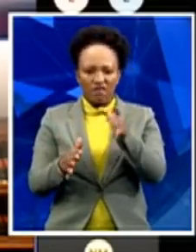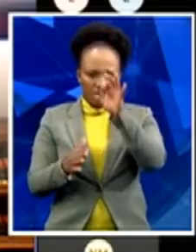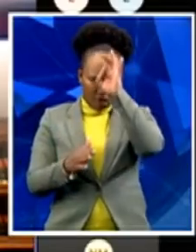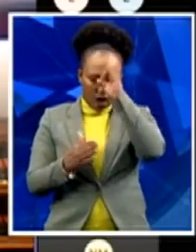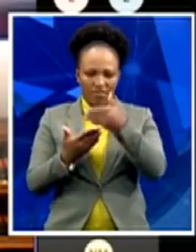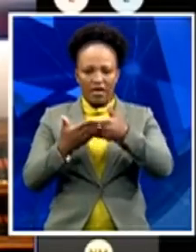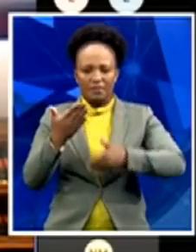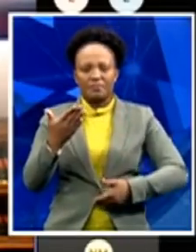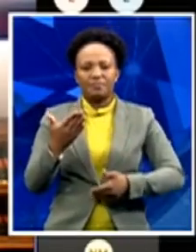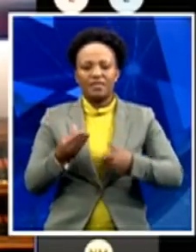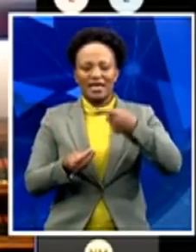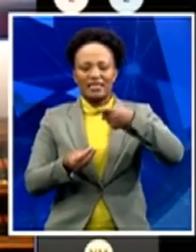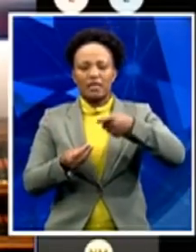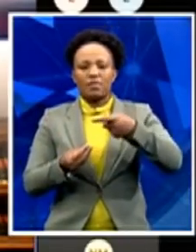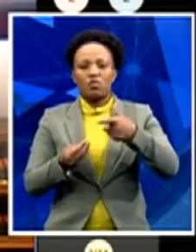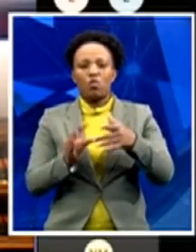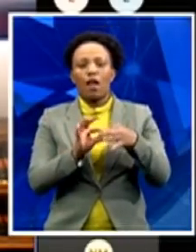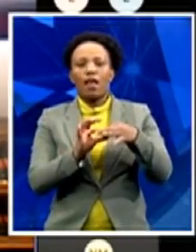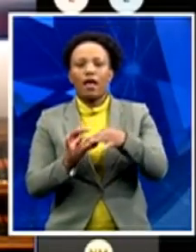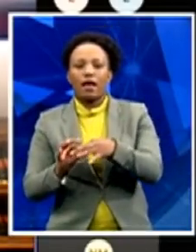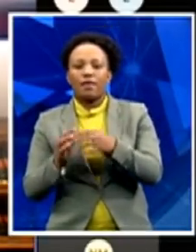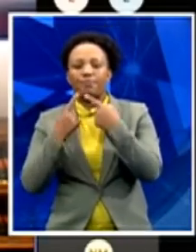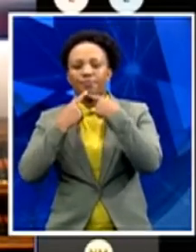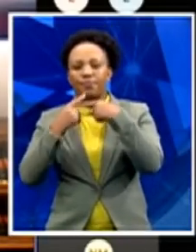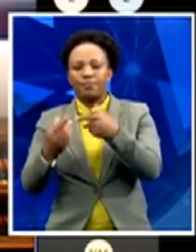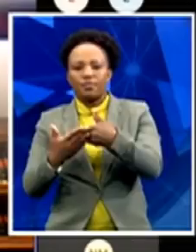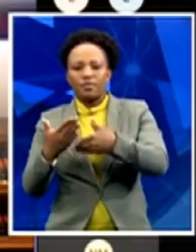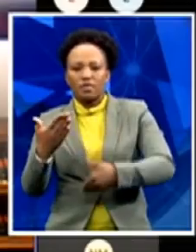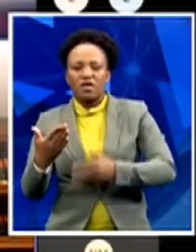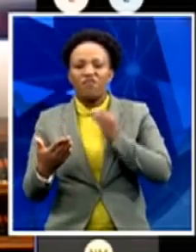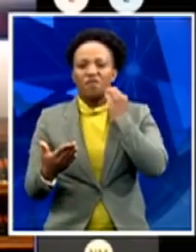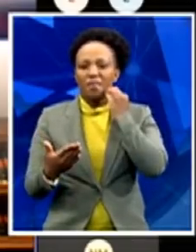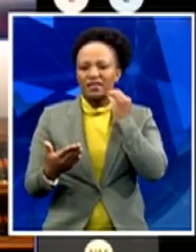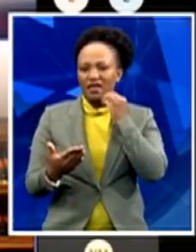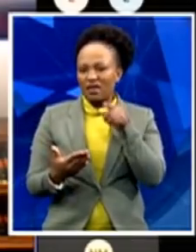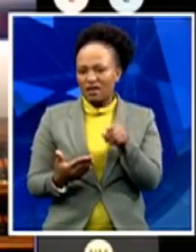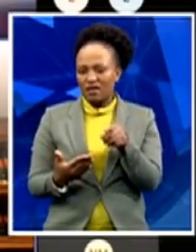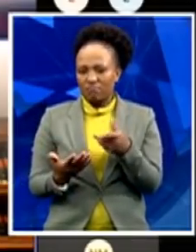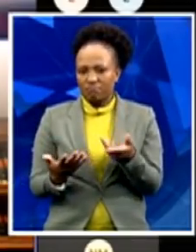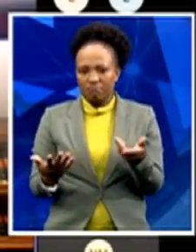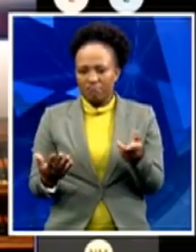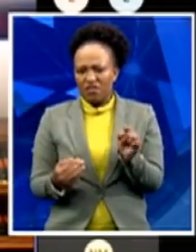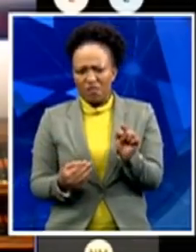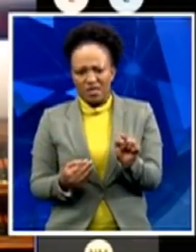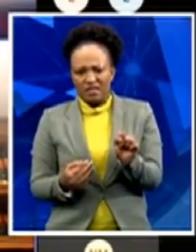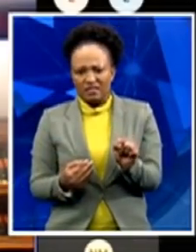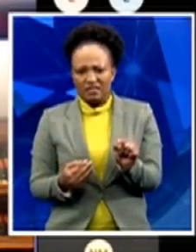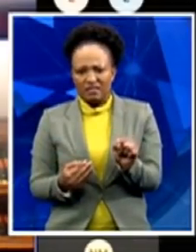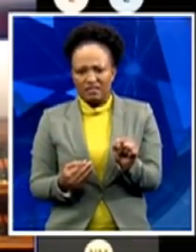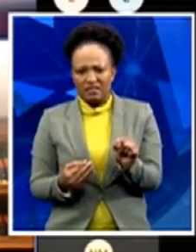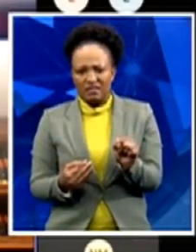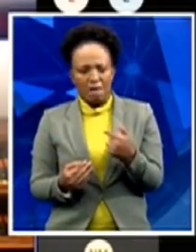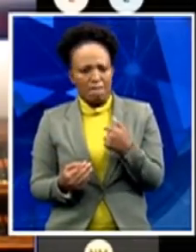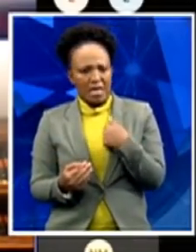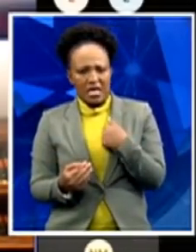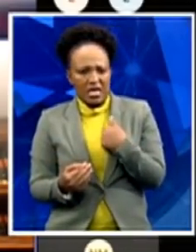on information and belief. And so to that extent, I'm not convinced that this judgment is